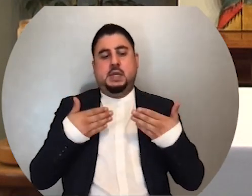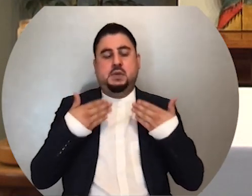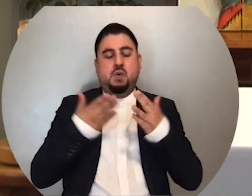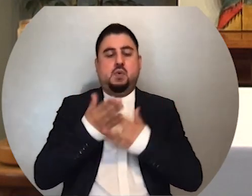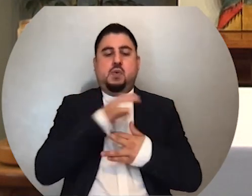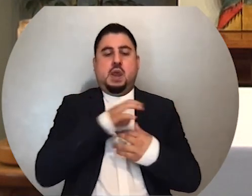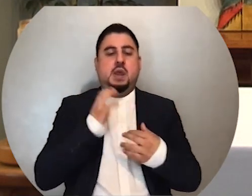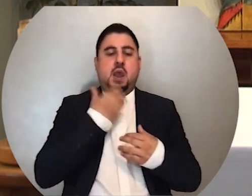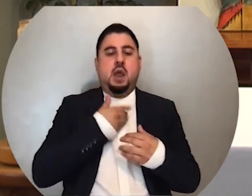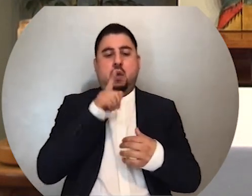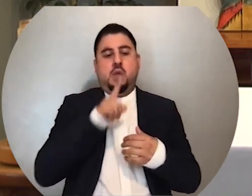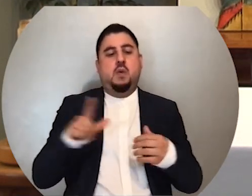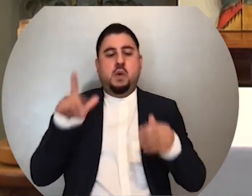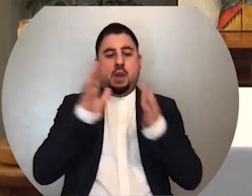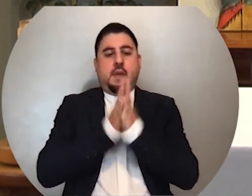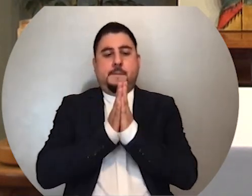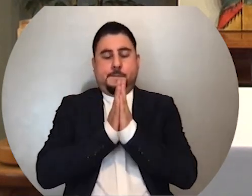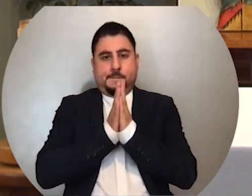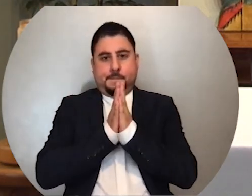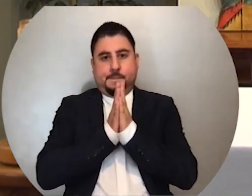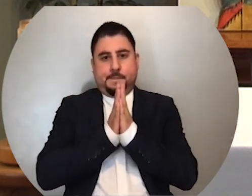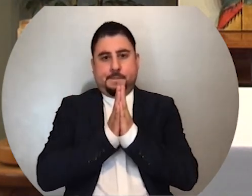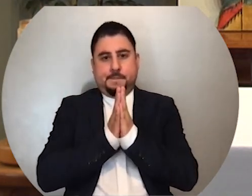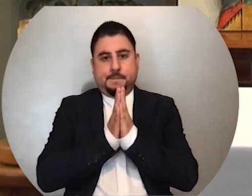Through Christ our Lord. Amen.